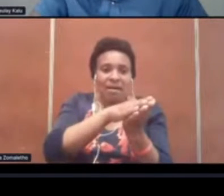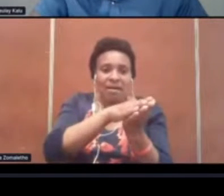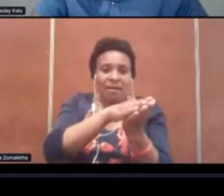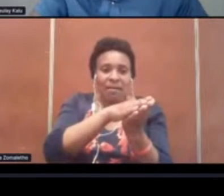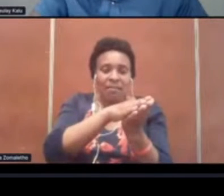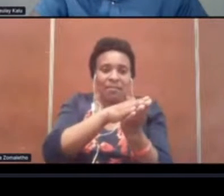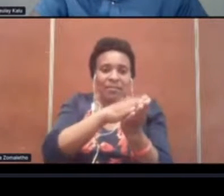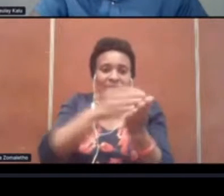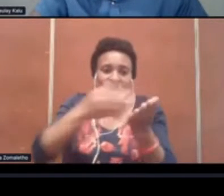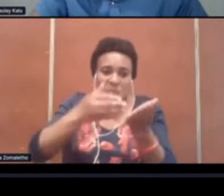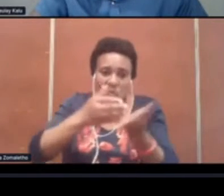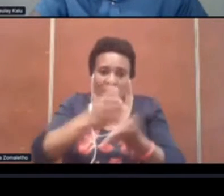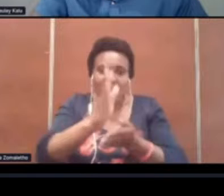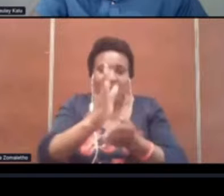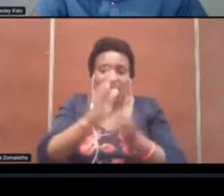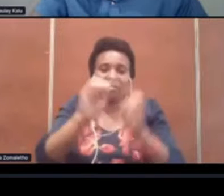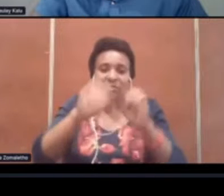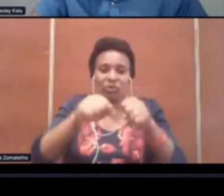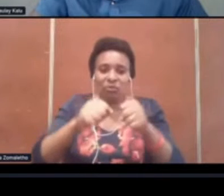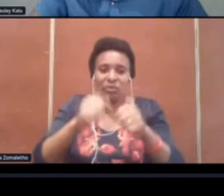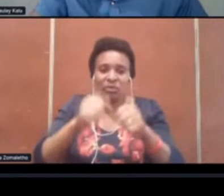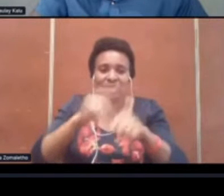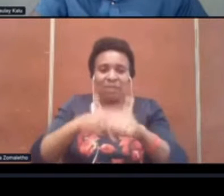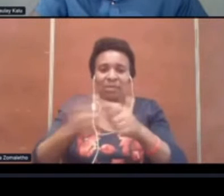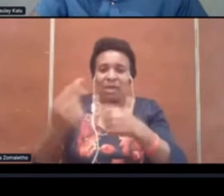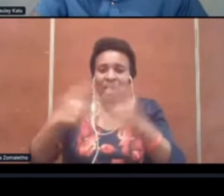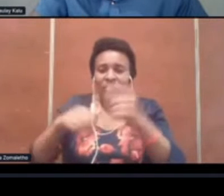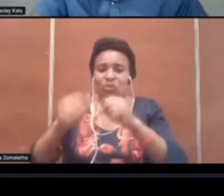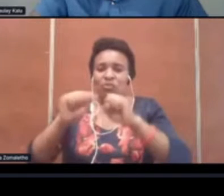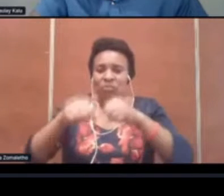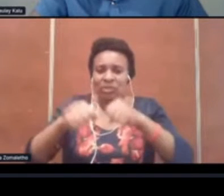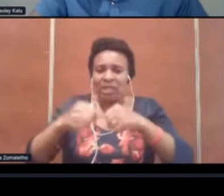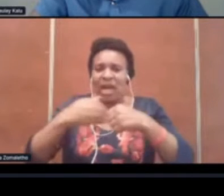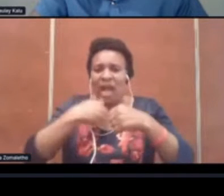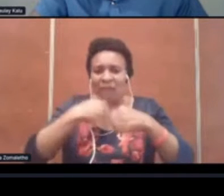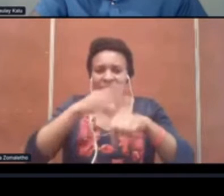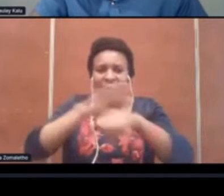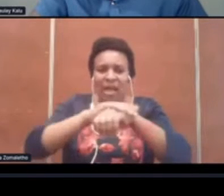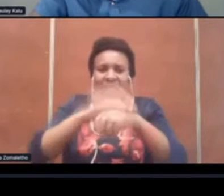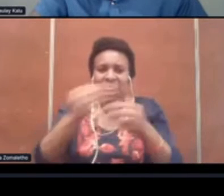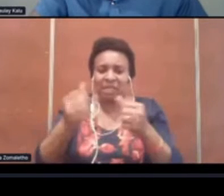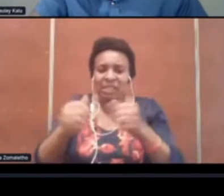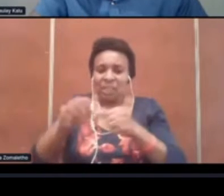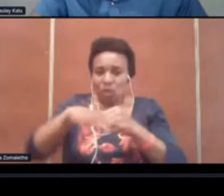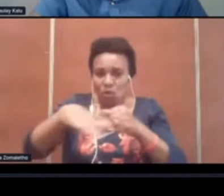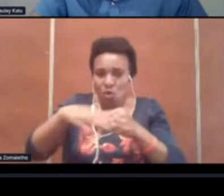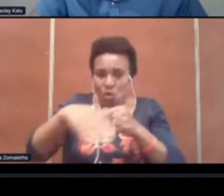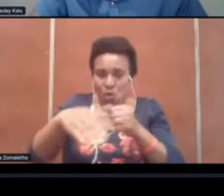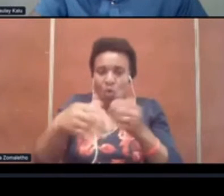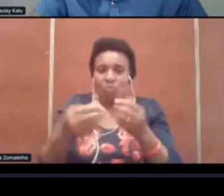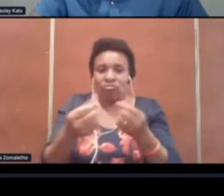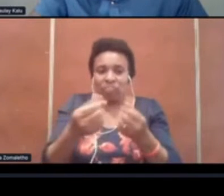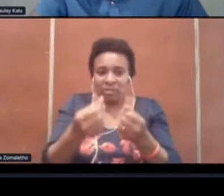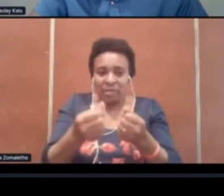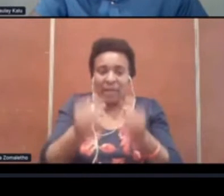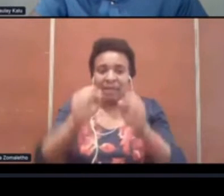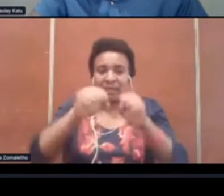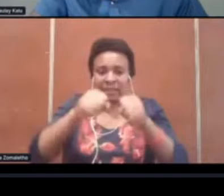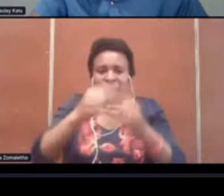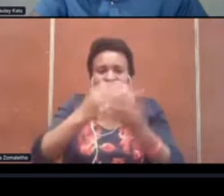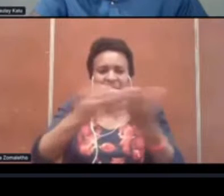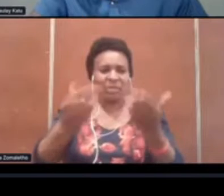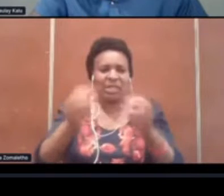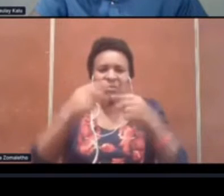channels, definitely when it comes to, you will have to get the money in the local currency. And that is something that people try